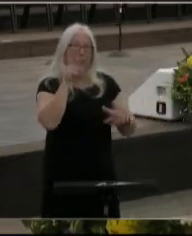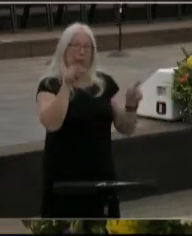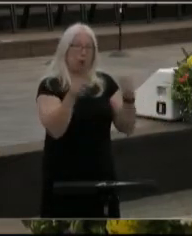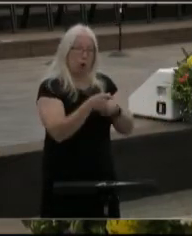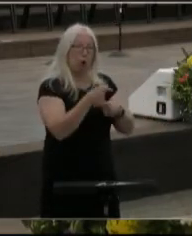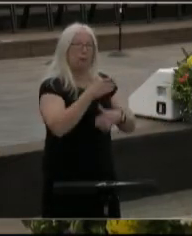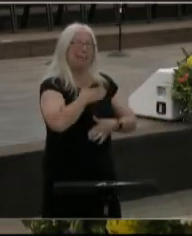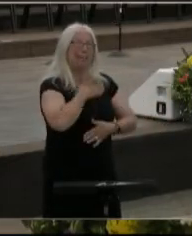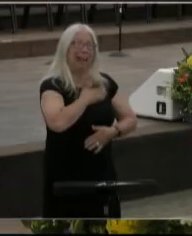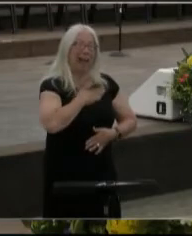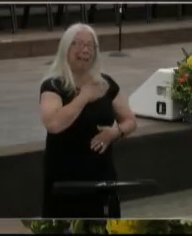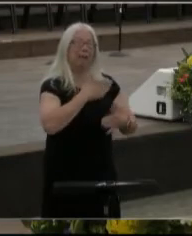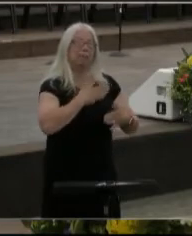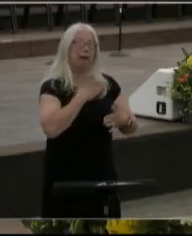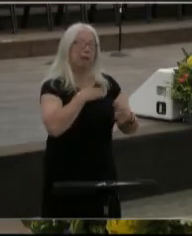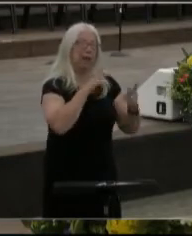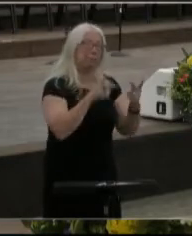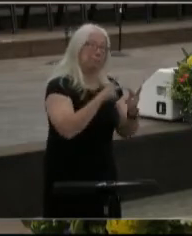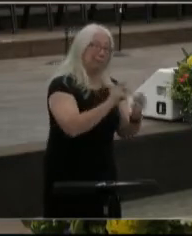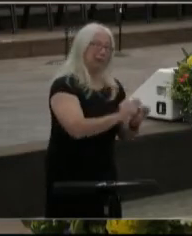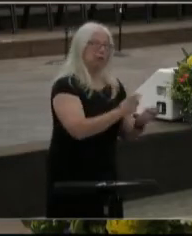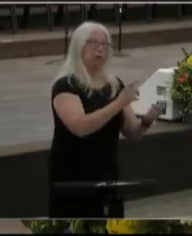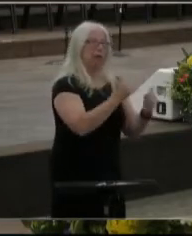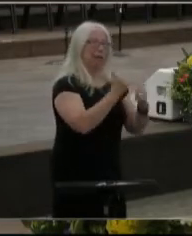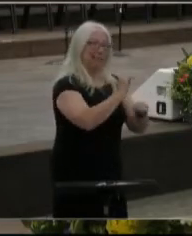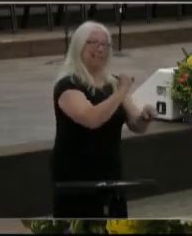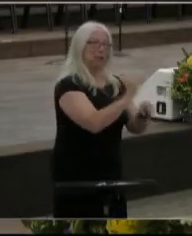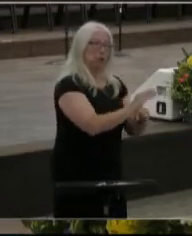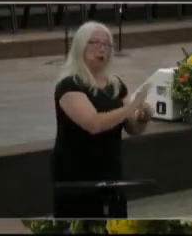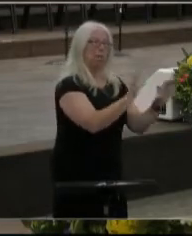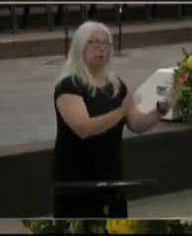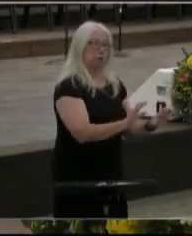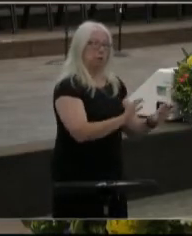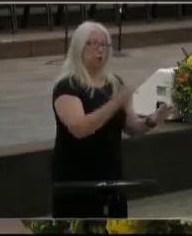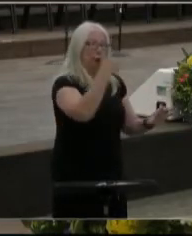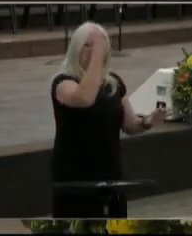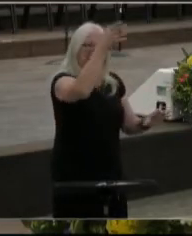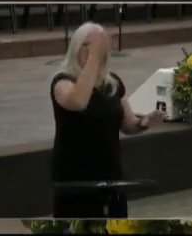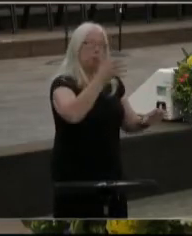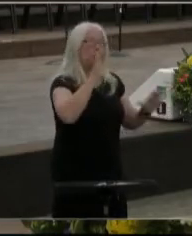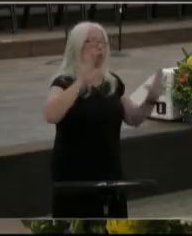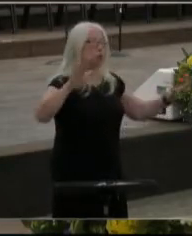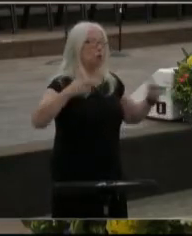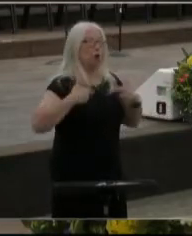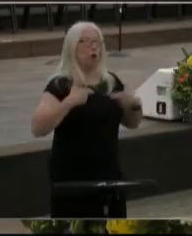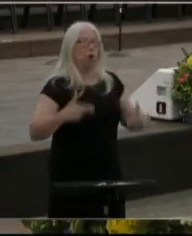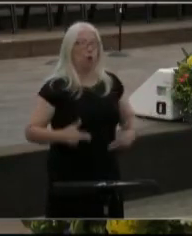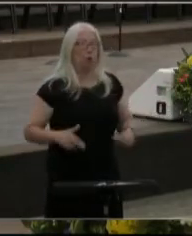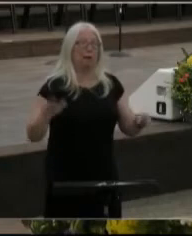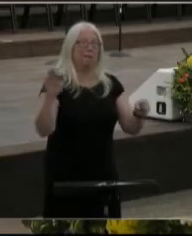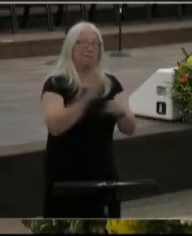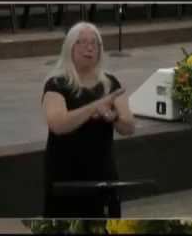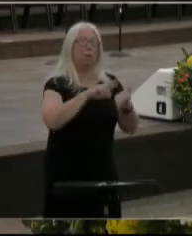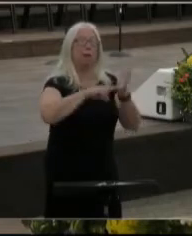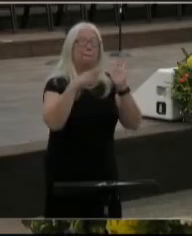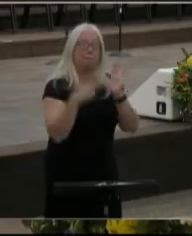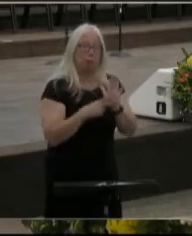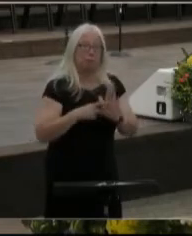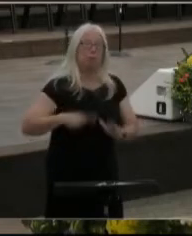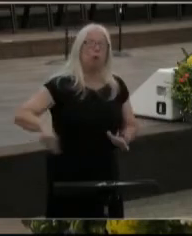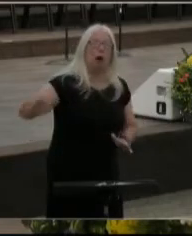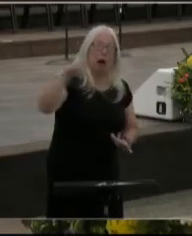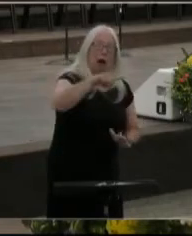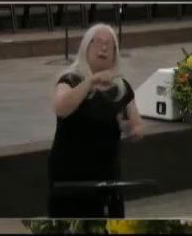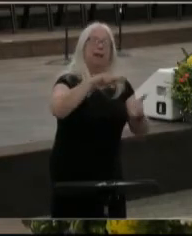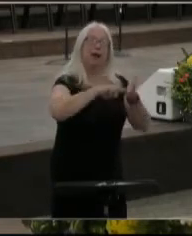of pleasure, the garden of perfection, and he still had a job to do. Because God wants our humanness filled with purpose. He wants us to